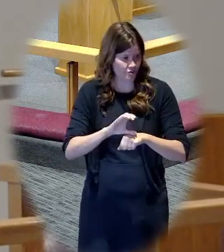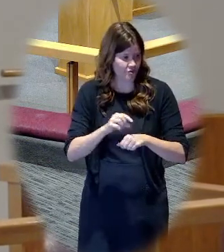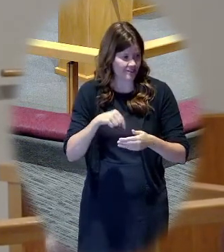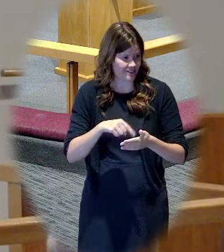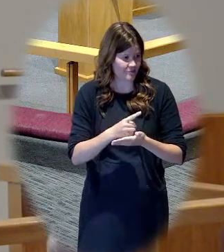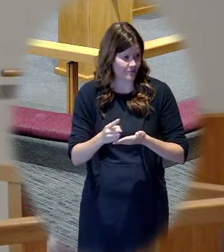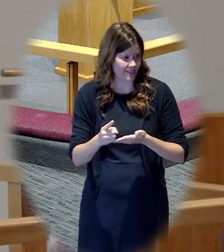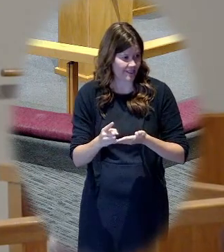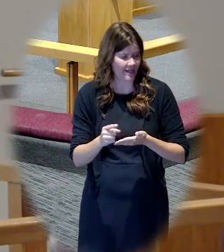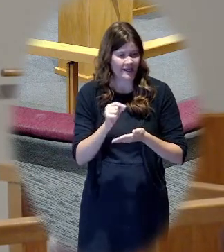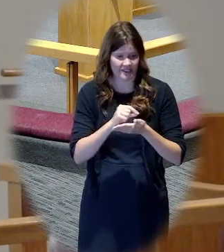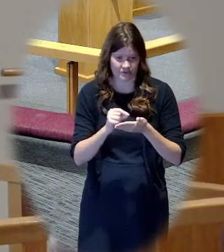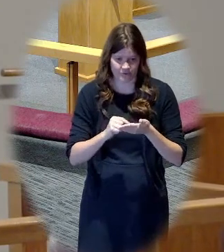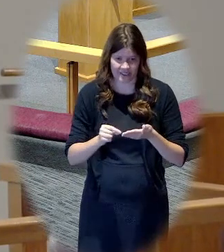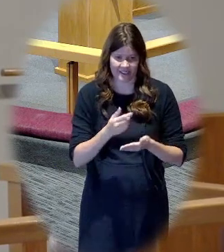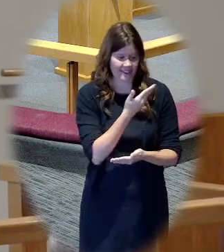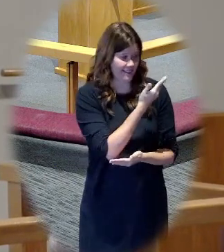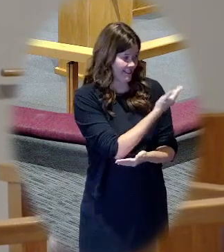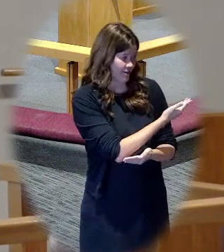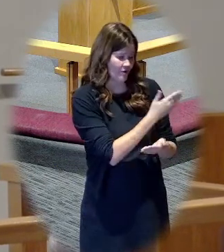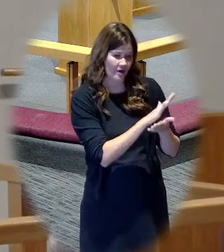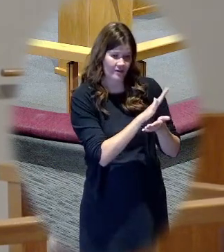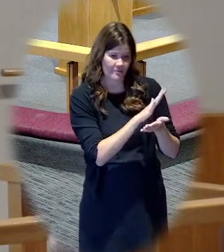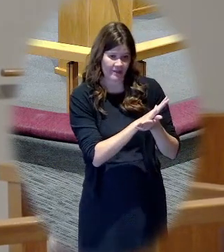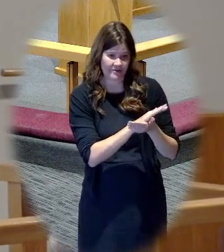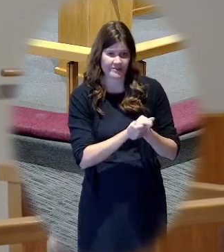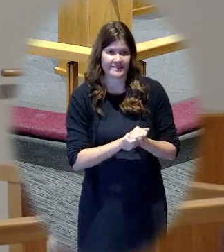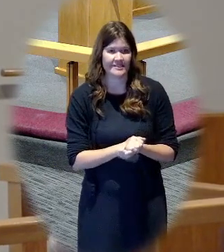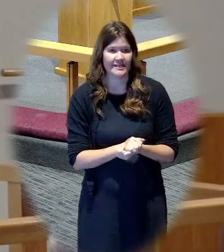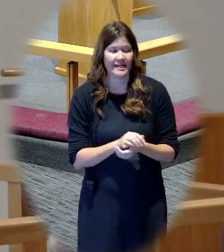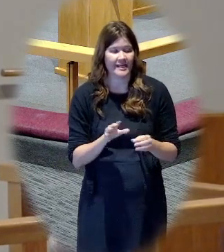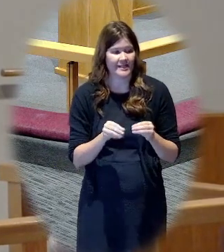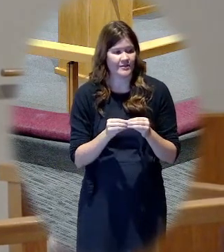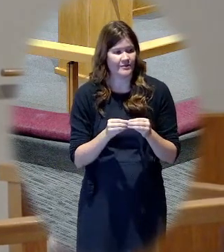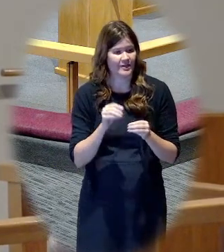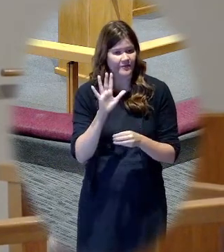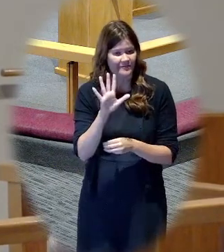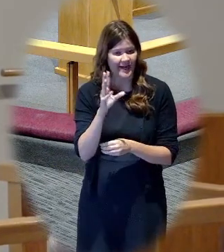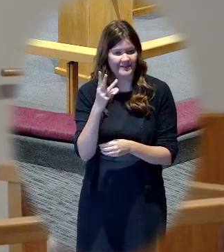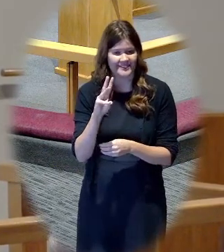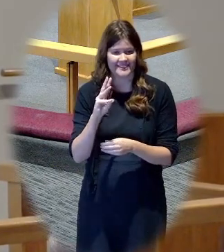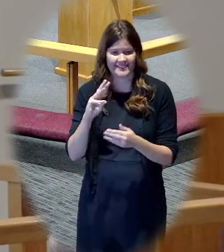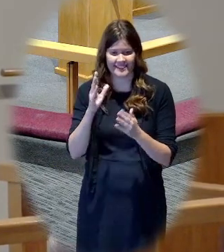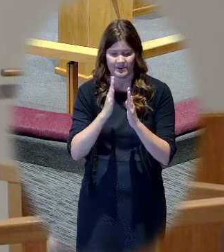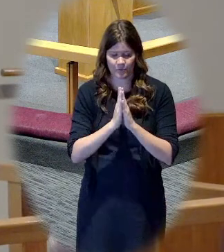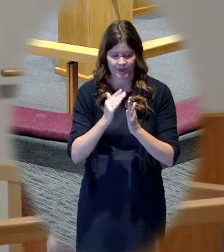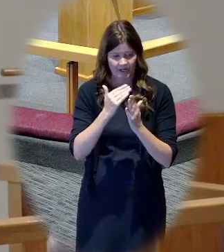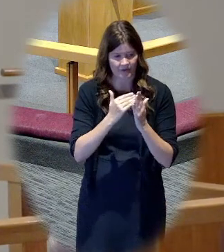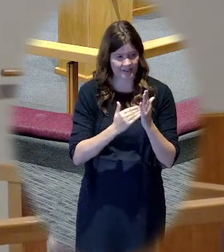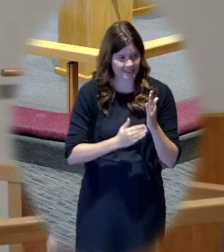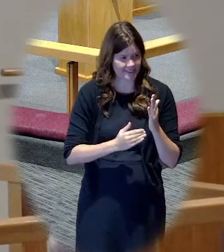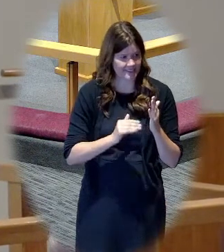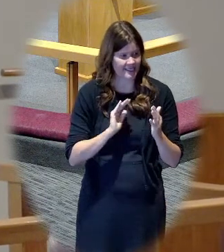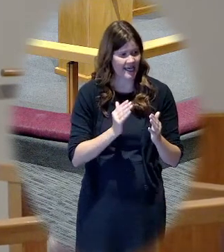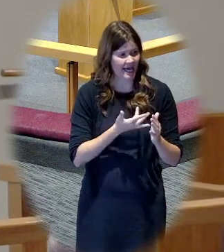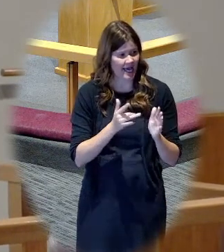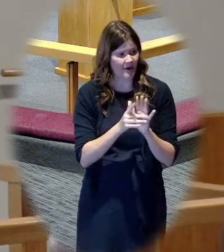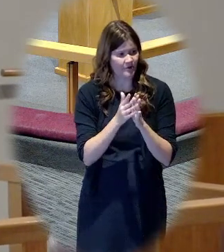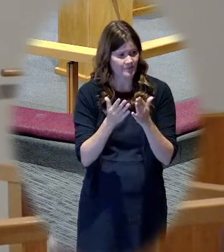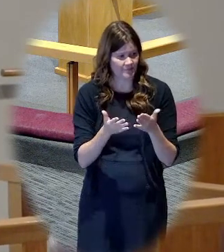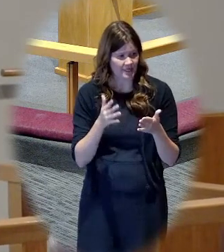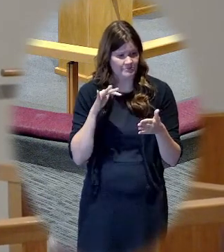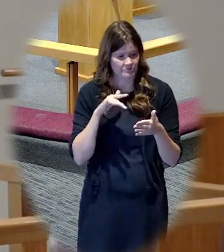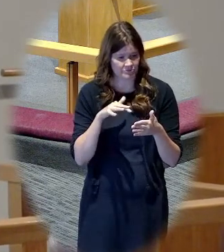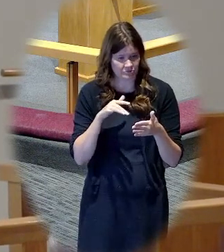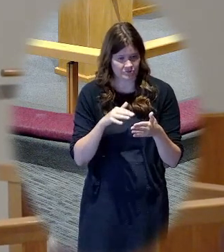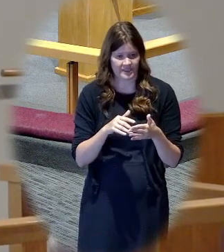is located here, including our 5:16 prayer list and our daily devotional, Treasuring God's